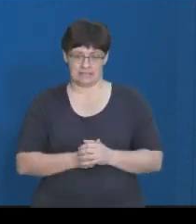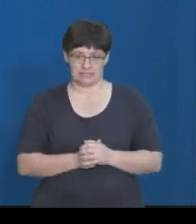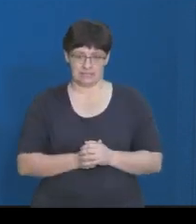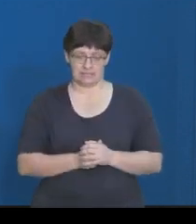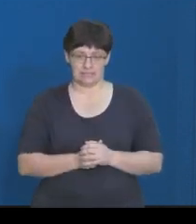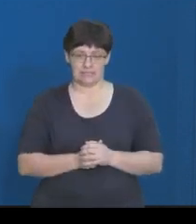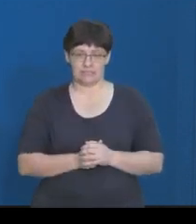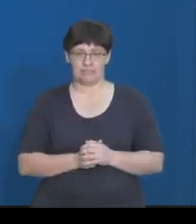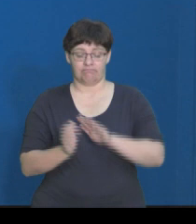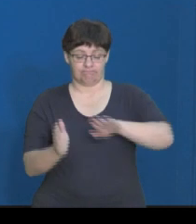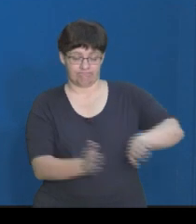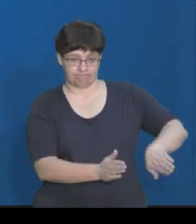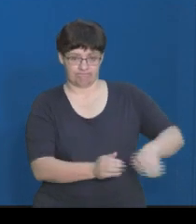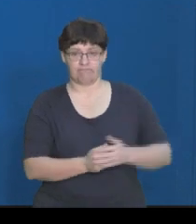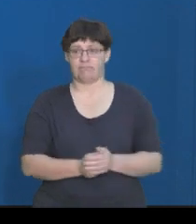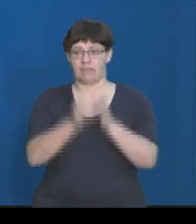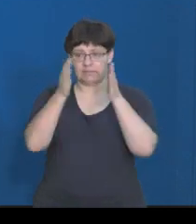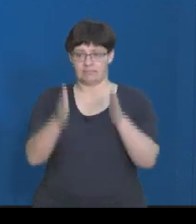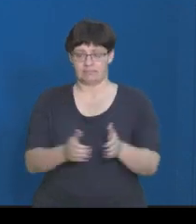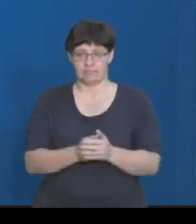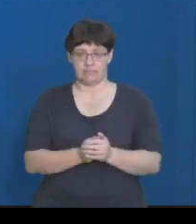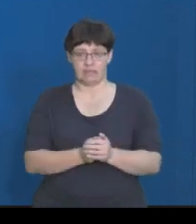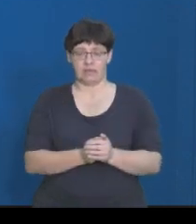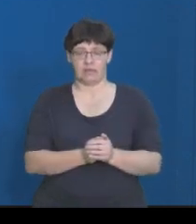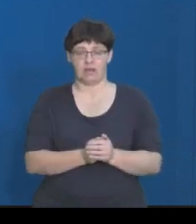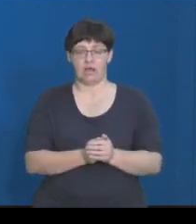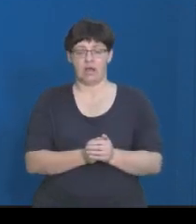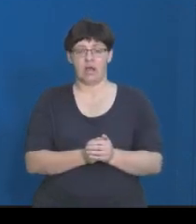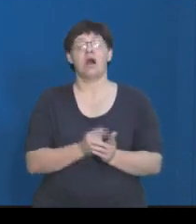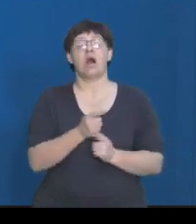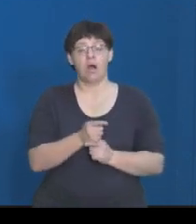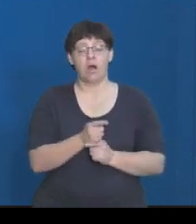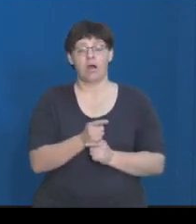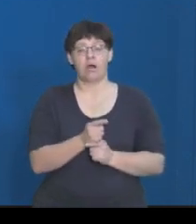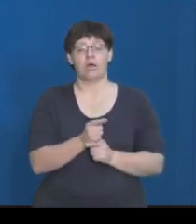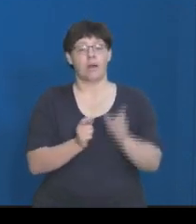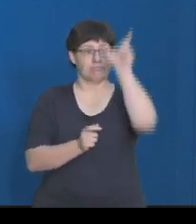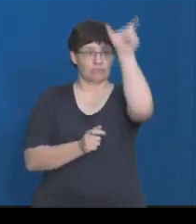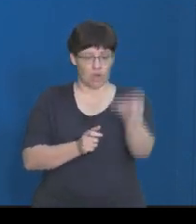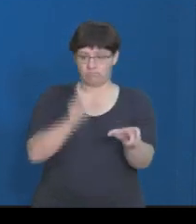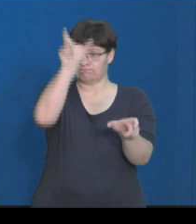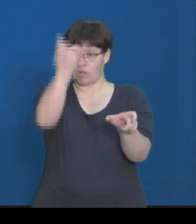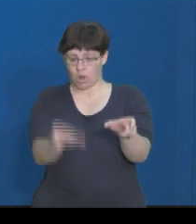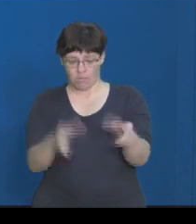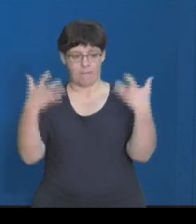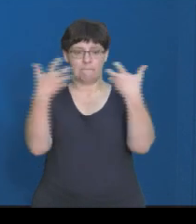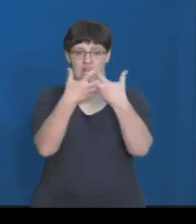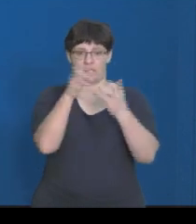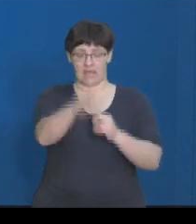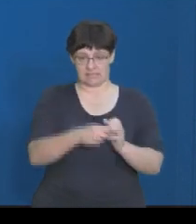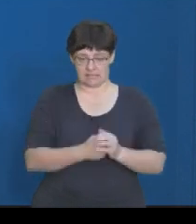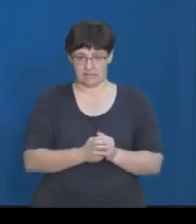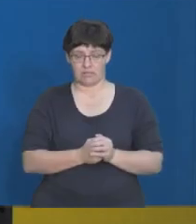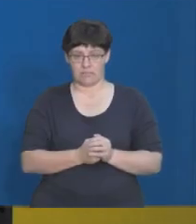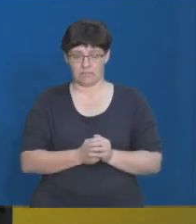1.1.8. Then we move on to the second section of the paper, which is our matching items. Here, boys and girls, you are given